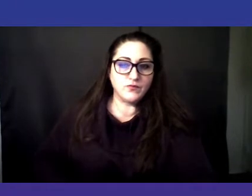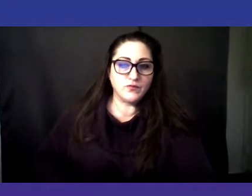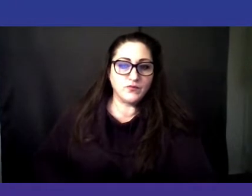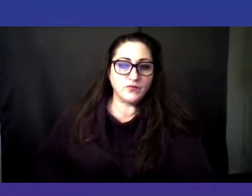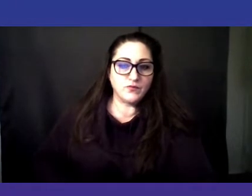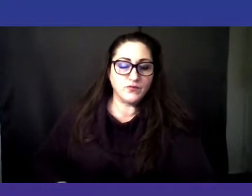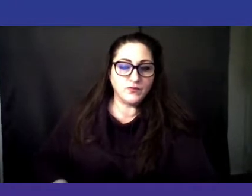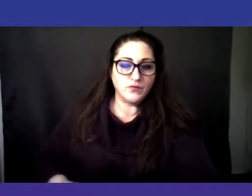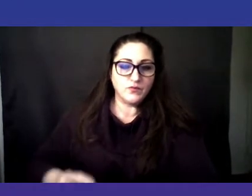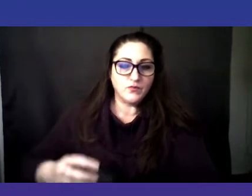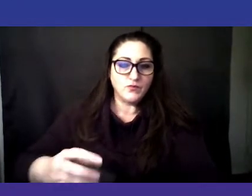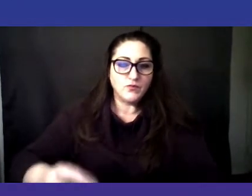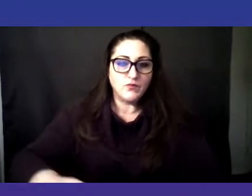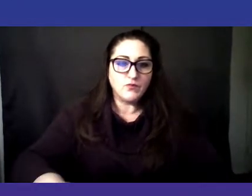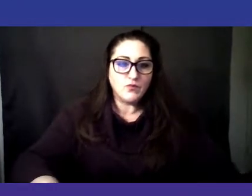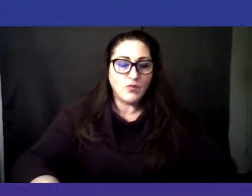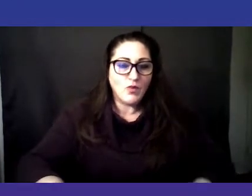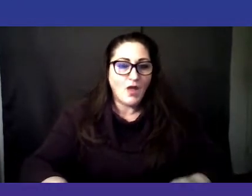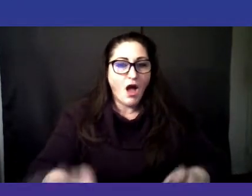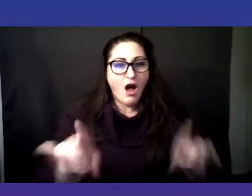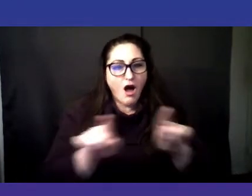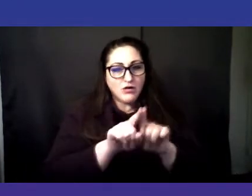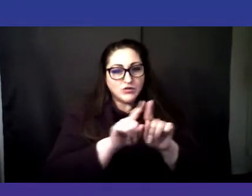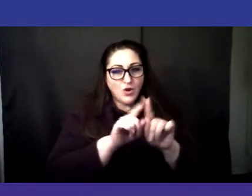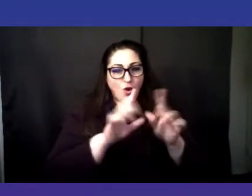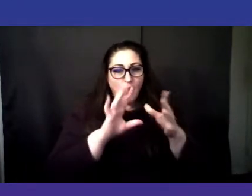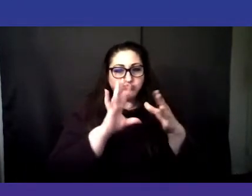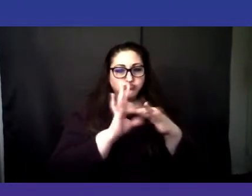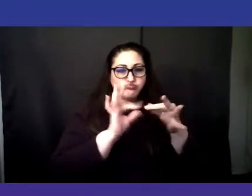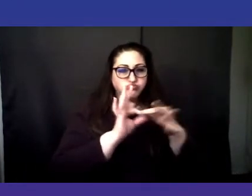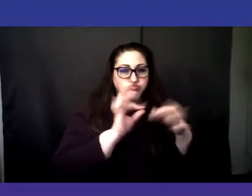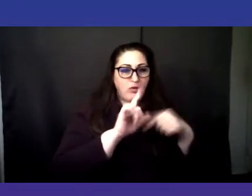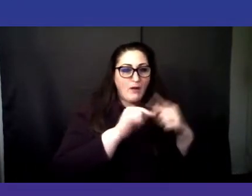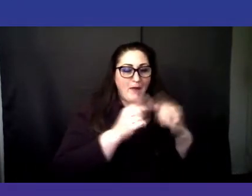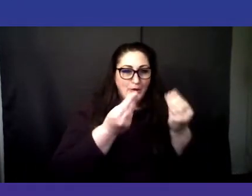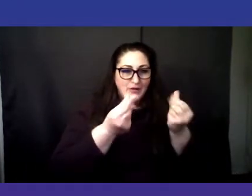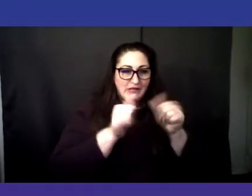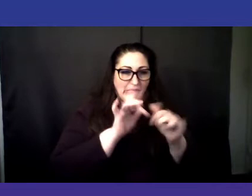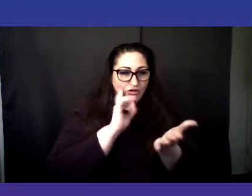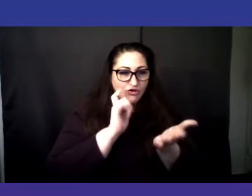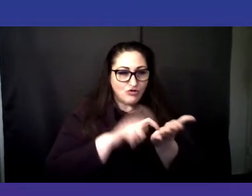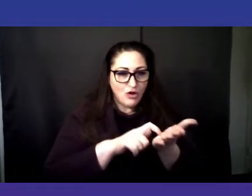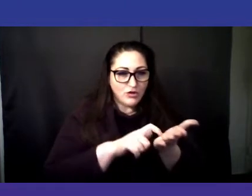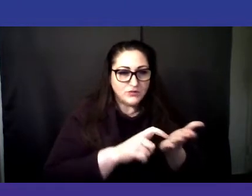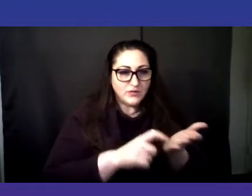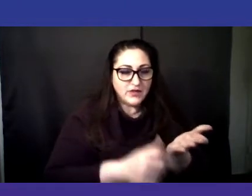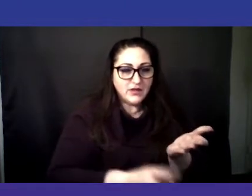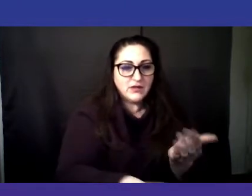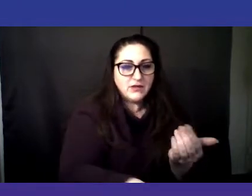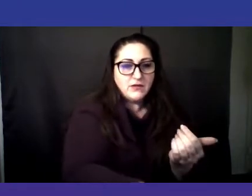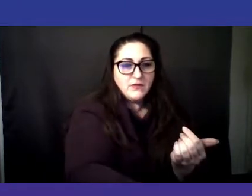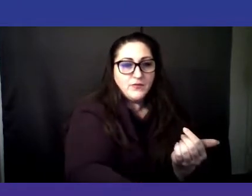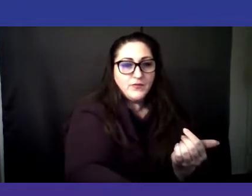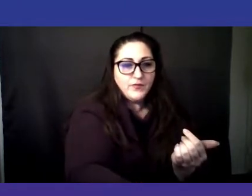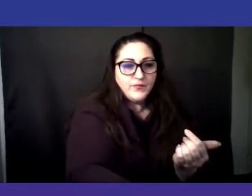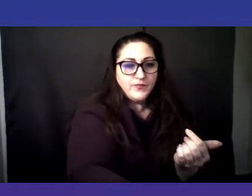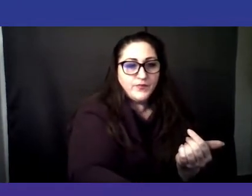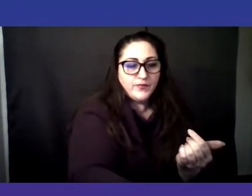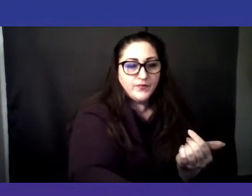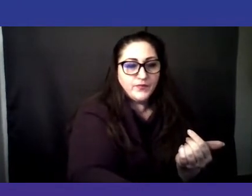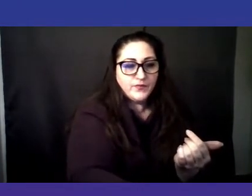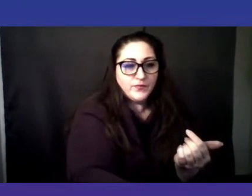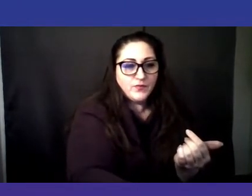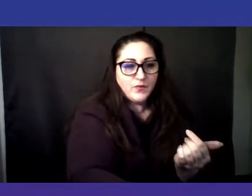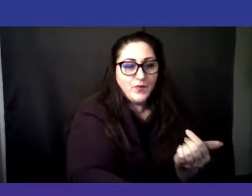comment about land acknowledgement, because I think it's important